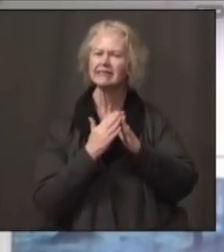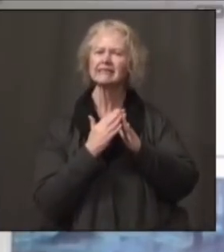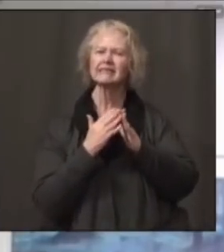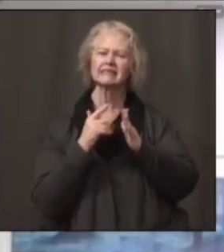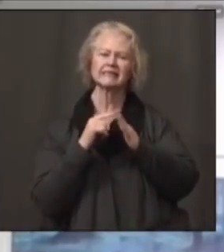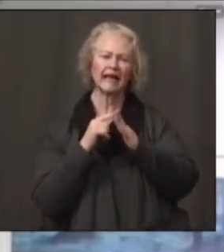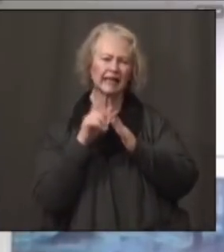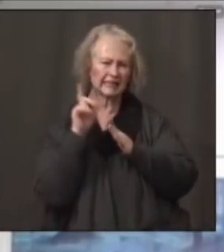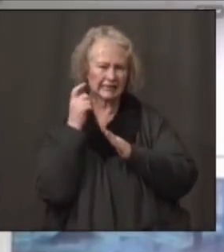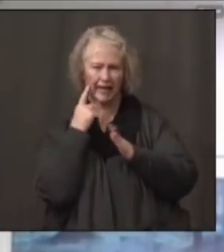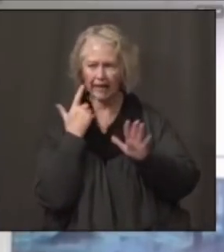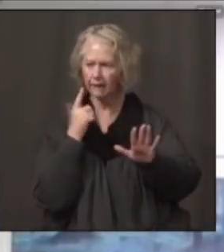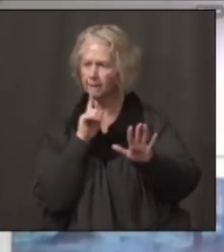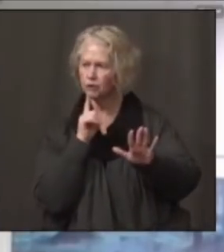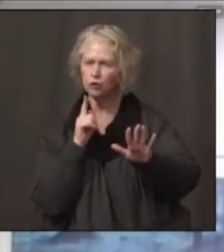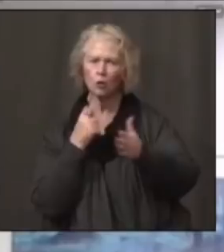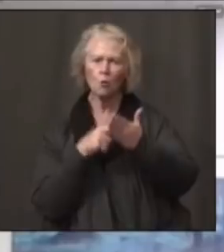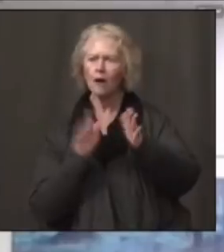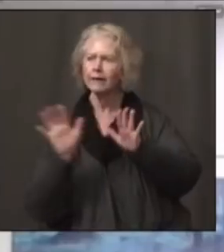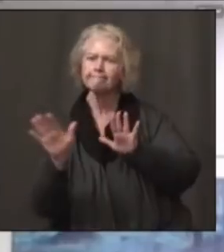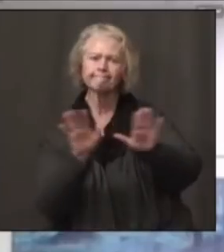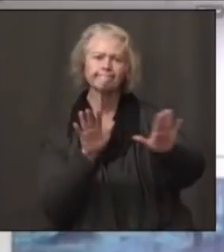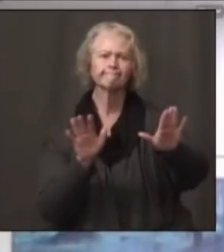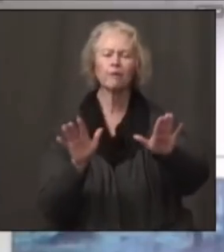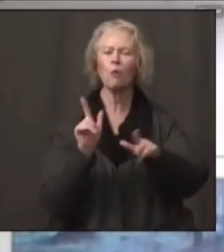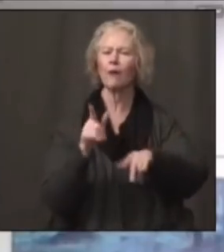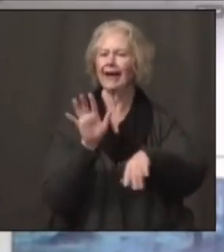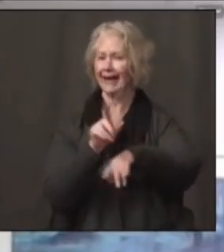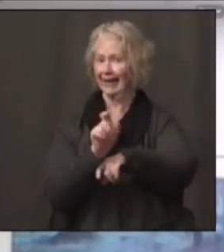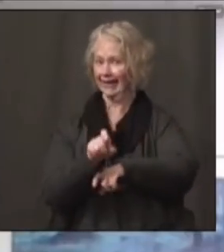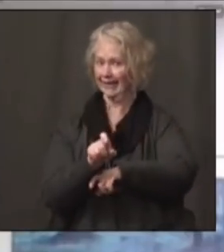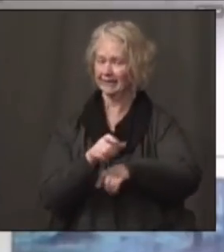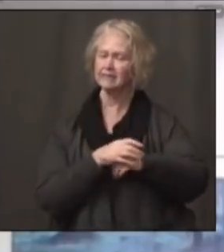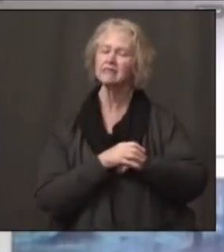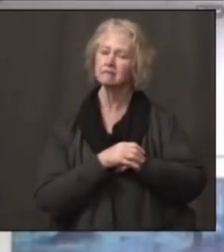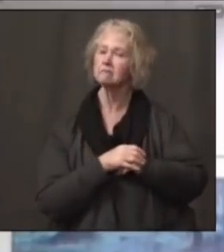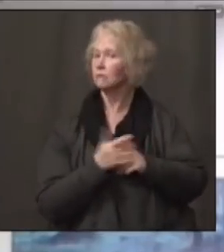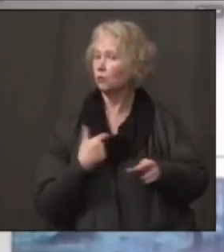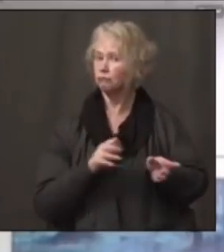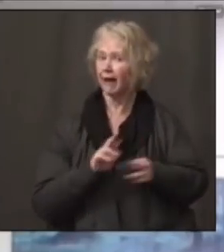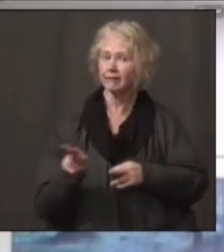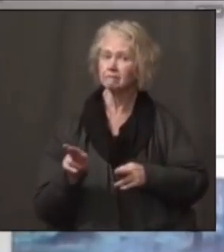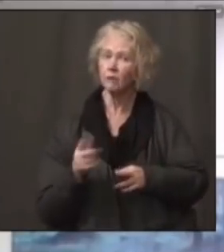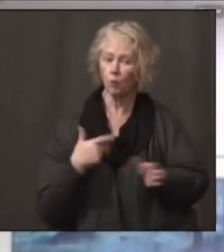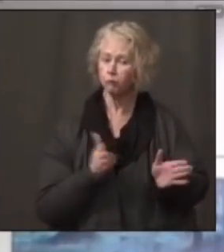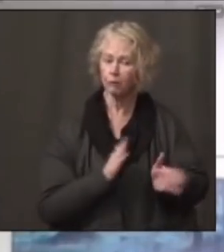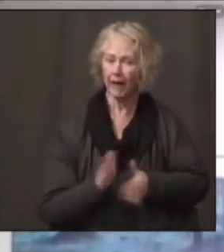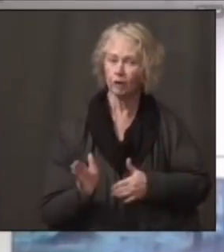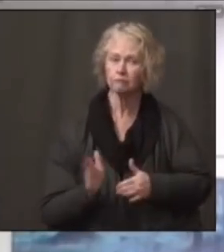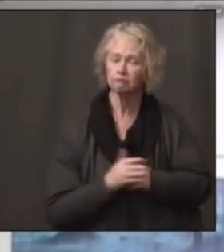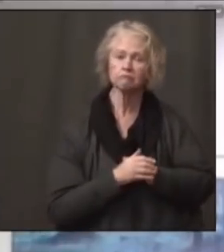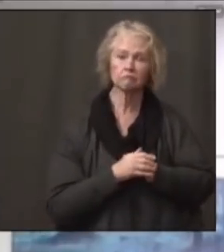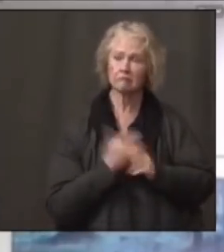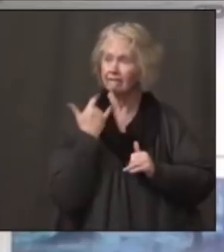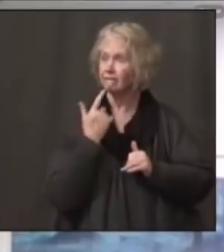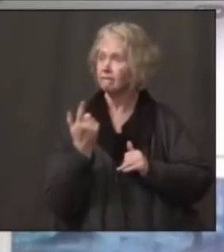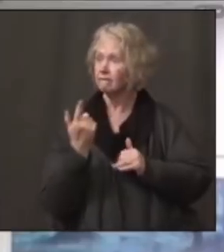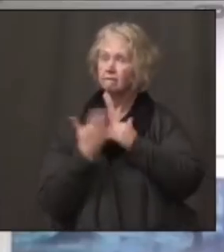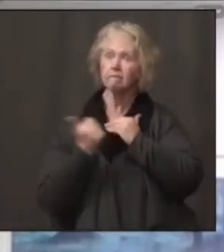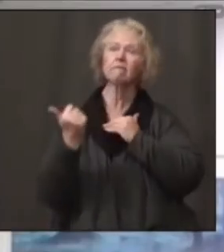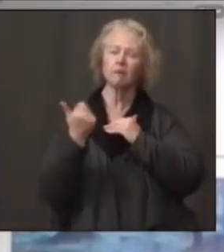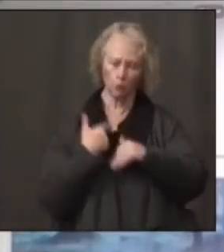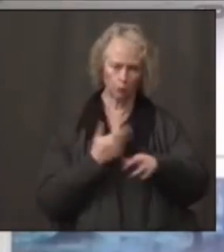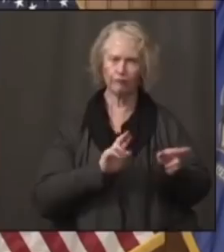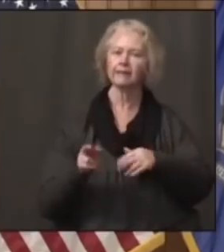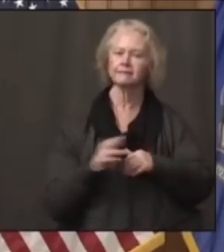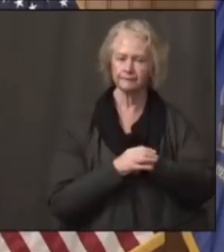to make sure we understand what needs are there. So we're ready, we're prepared and ready to respond to this, Governor.